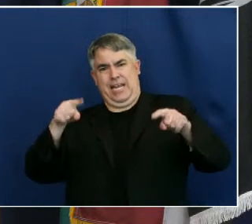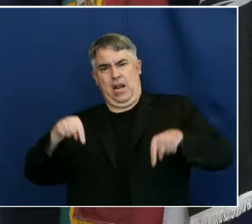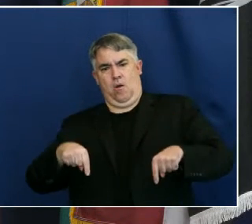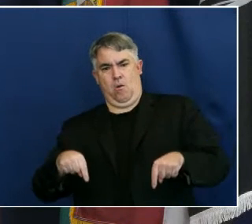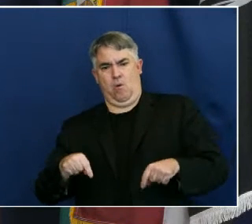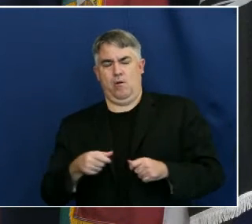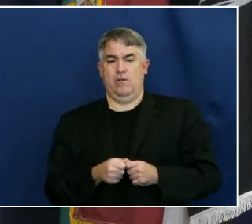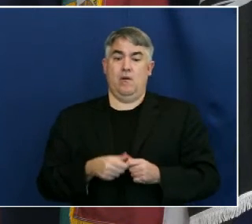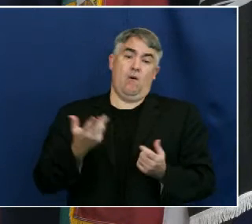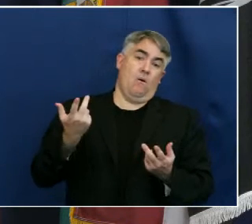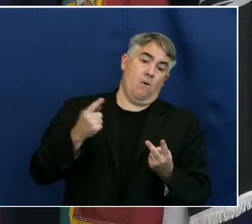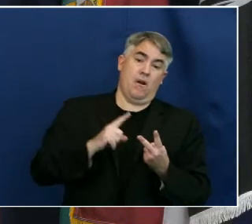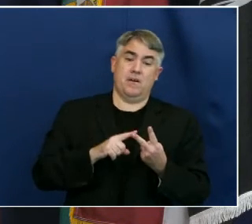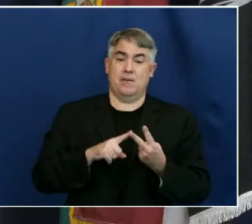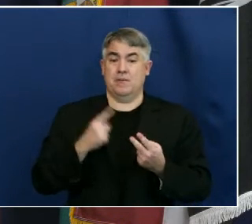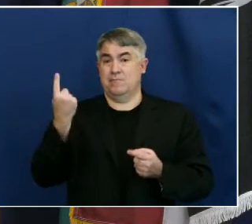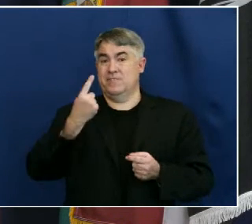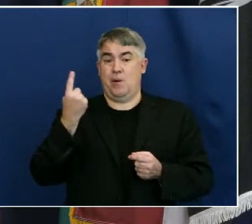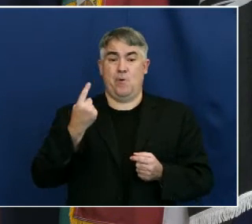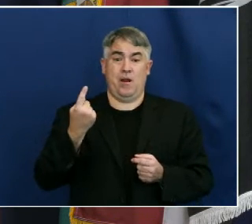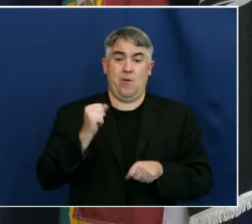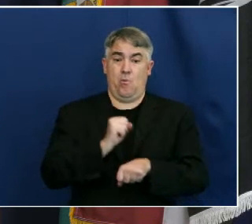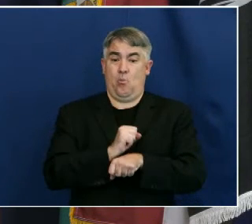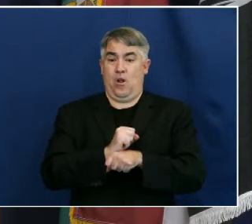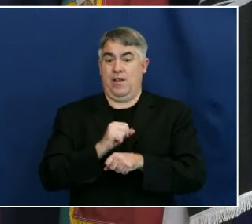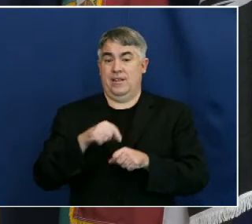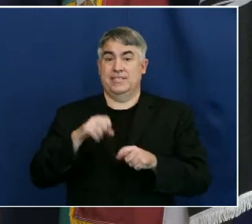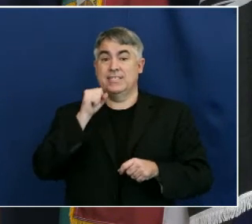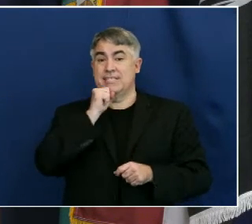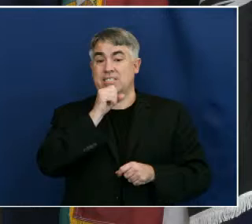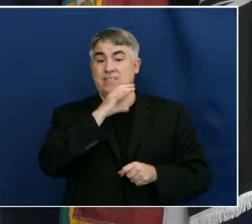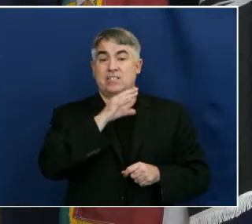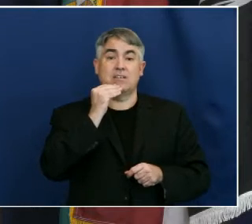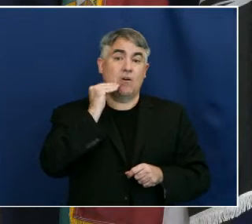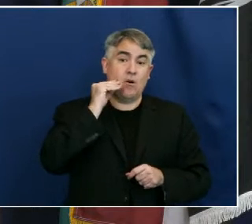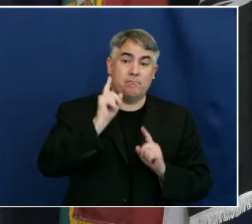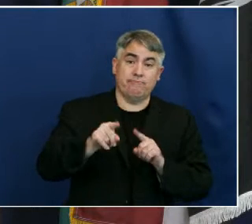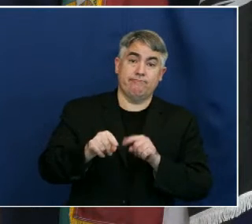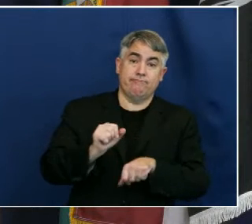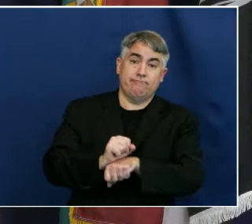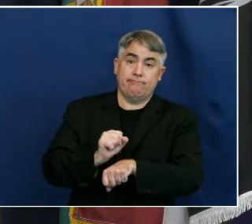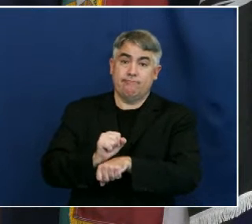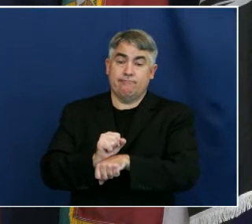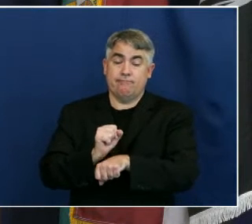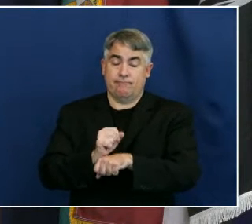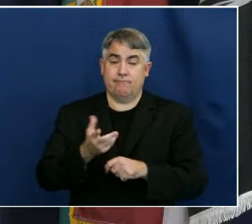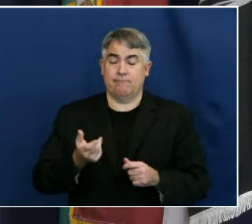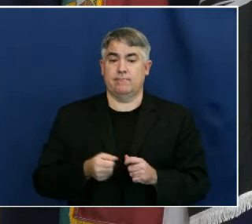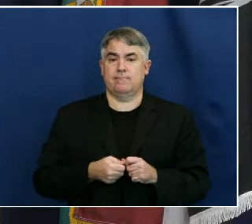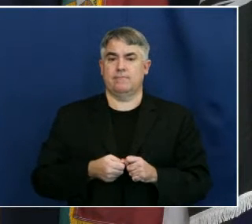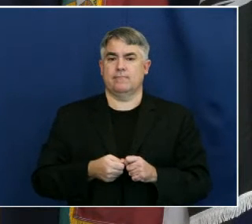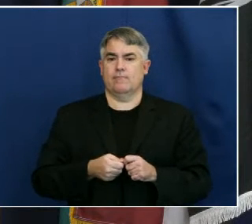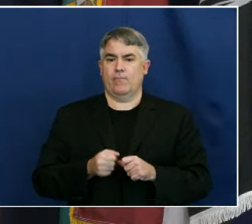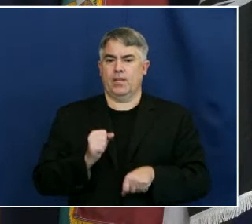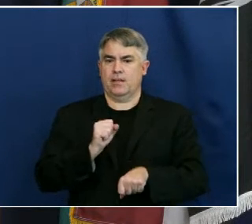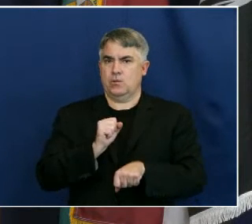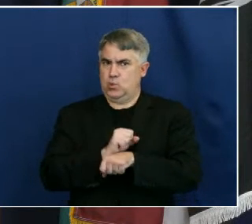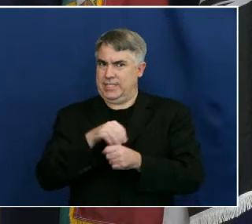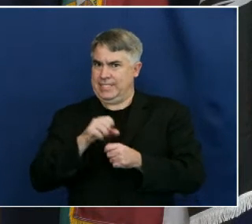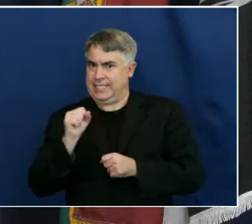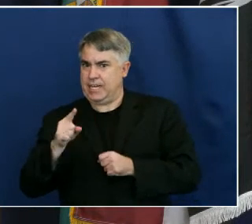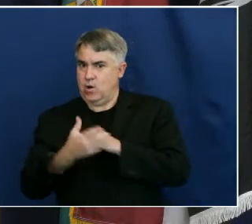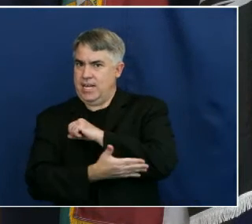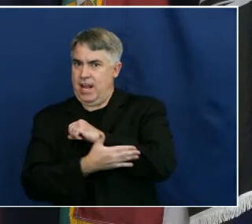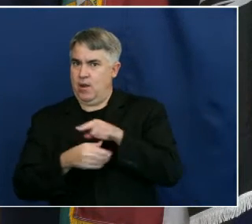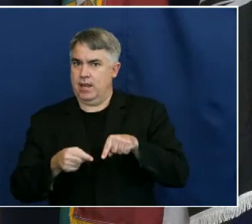a healthcare facility or a senior home. Maybe their residence is in one of the surrounding counties, but they work here. And so